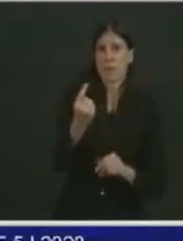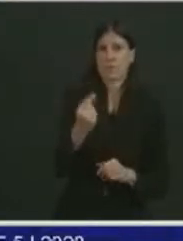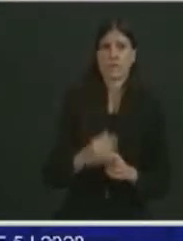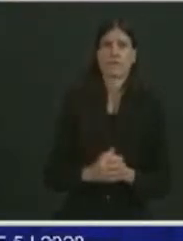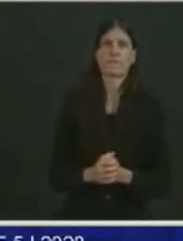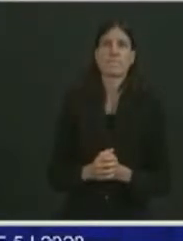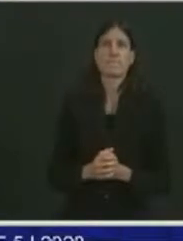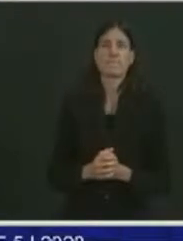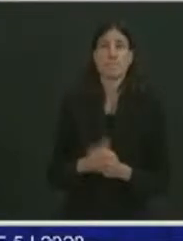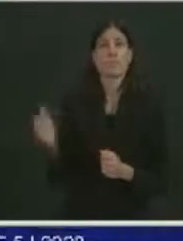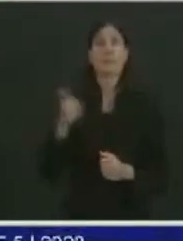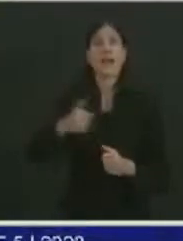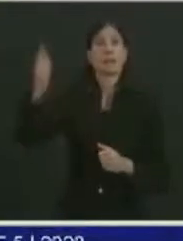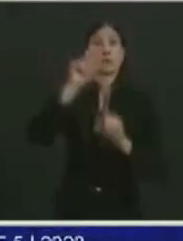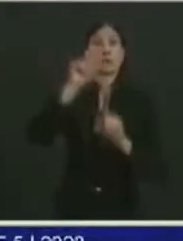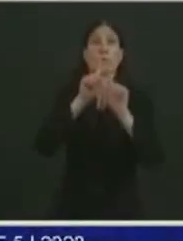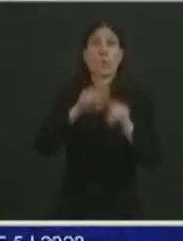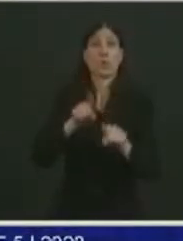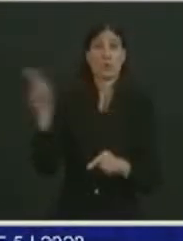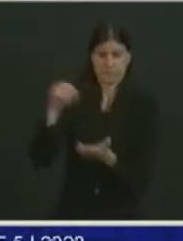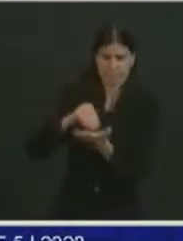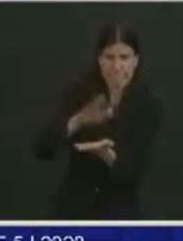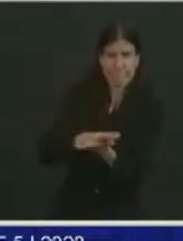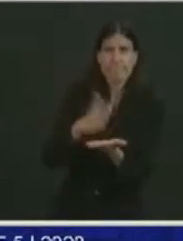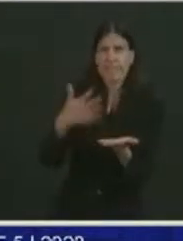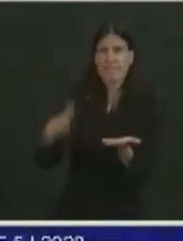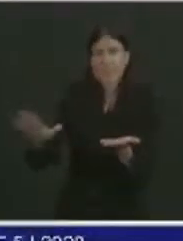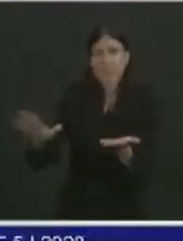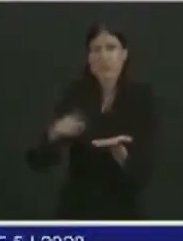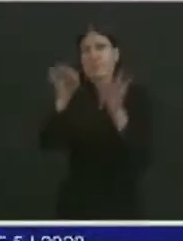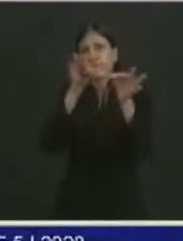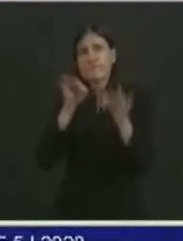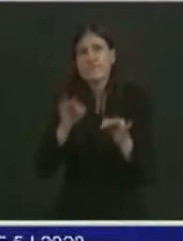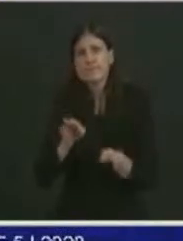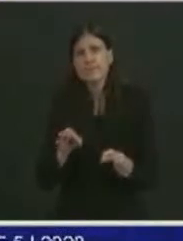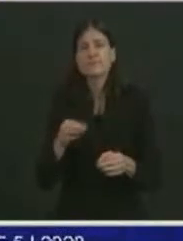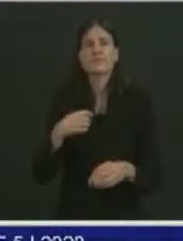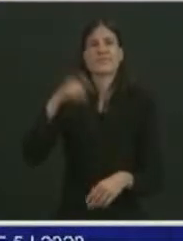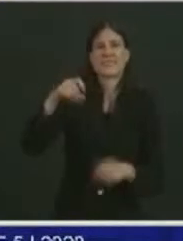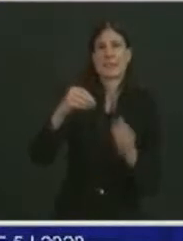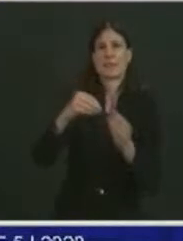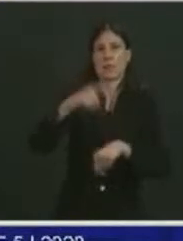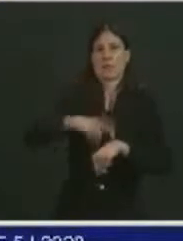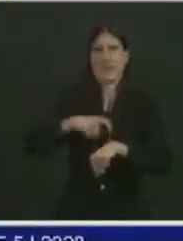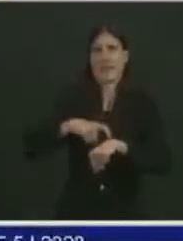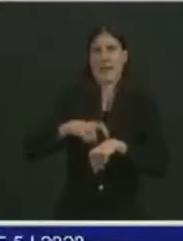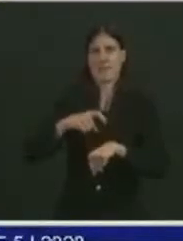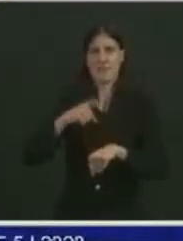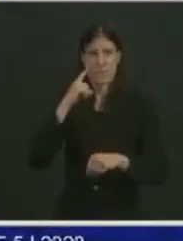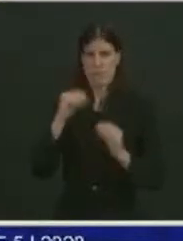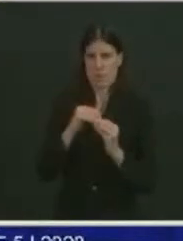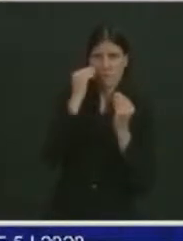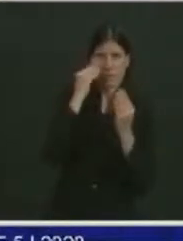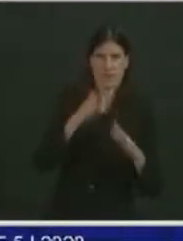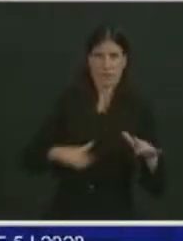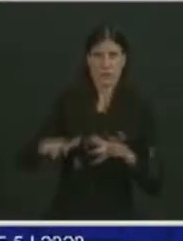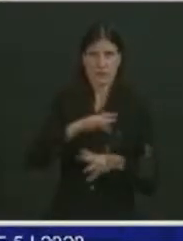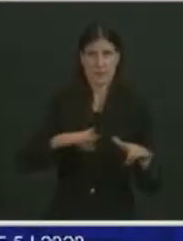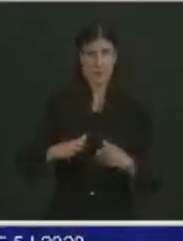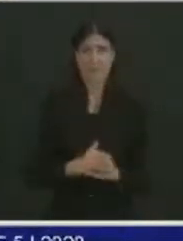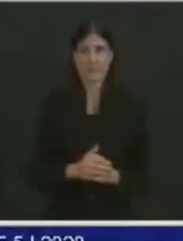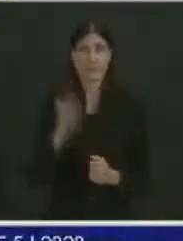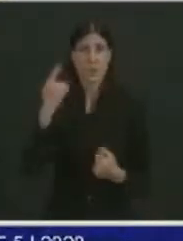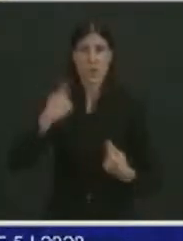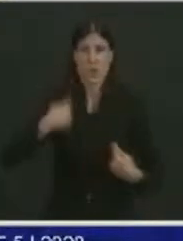above and beyond. All we said was that we needed a little more time to do it since everybody's super busy. So I hear